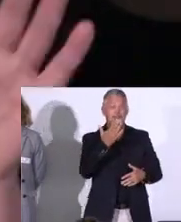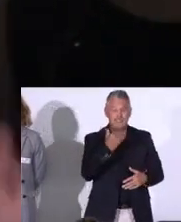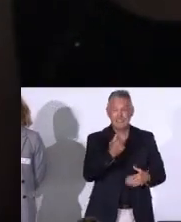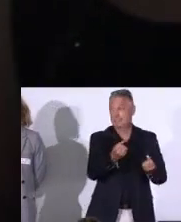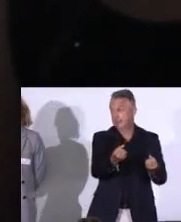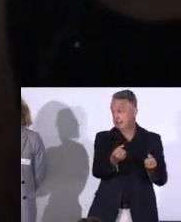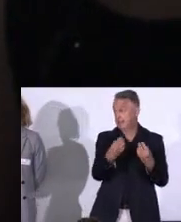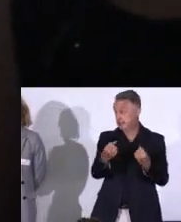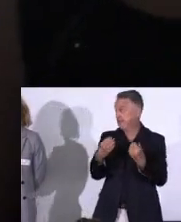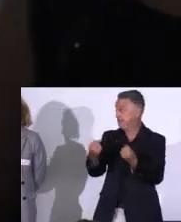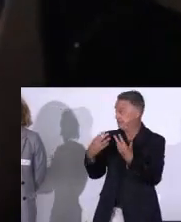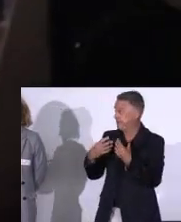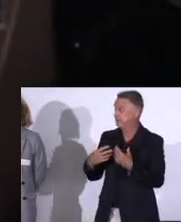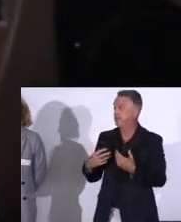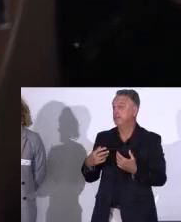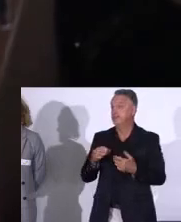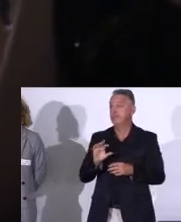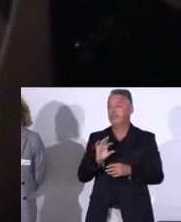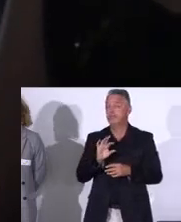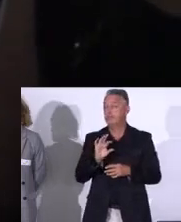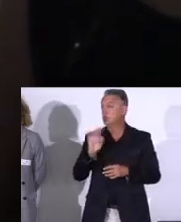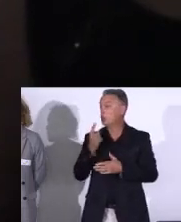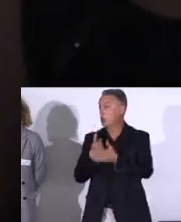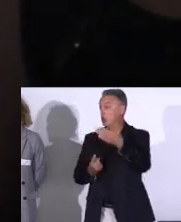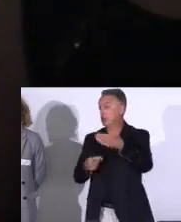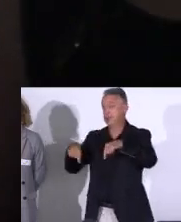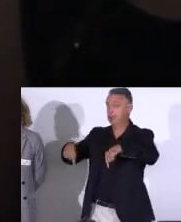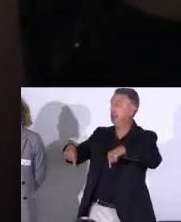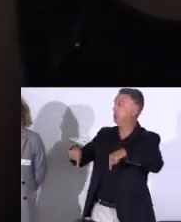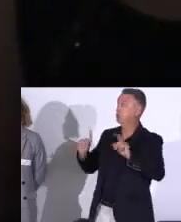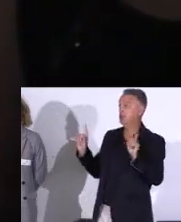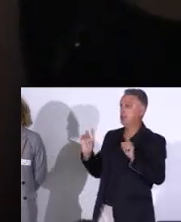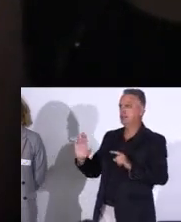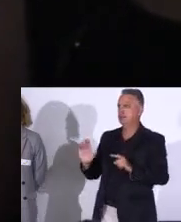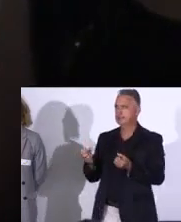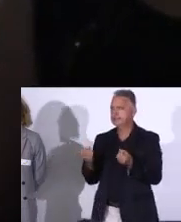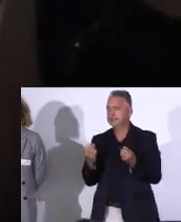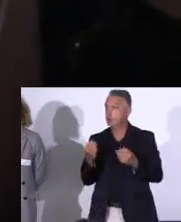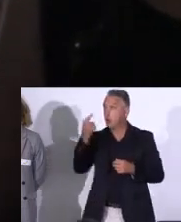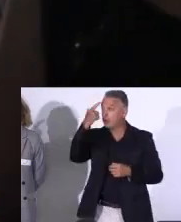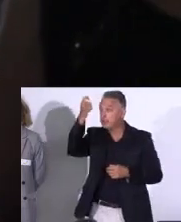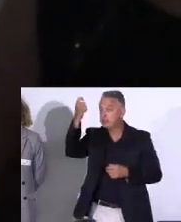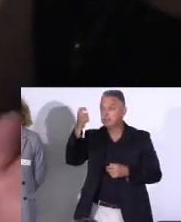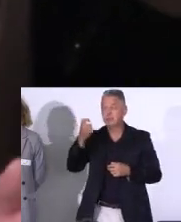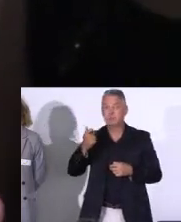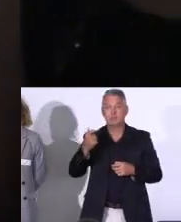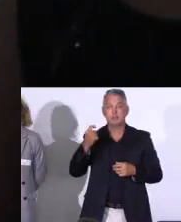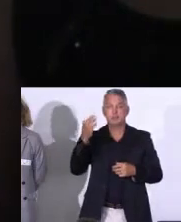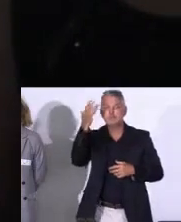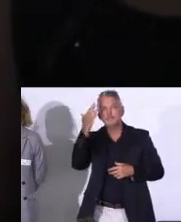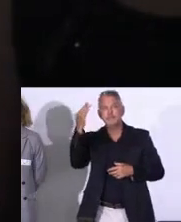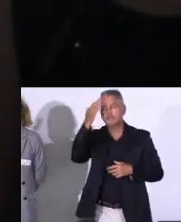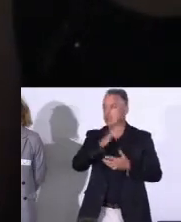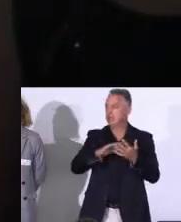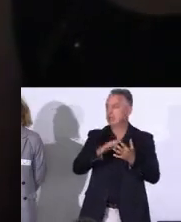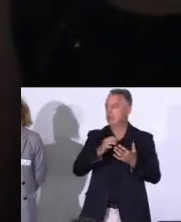to not only, you know, what you thought about today, but also to glean your ideas about what you want us to support through these forums